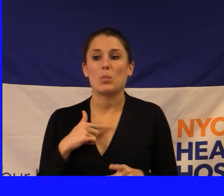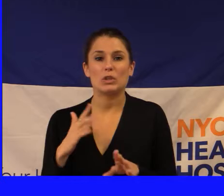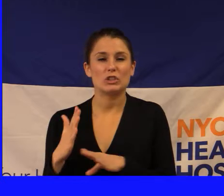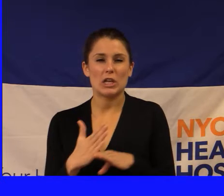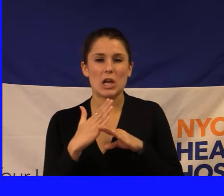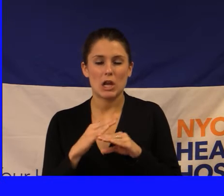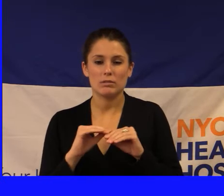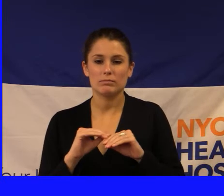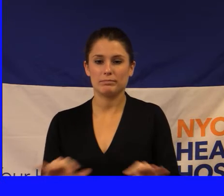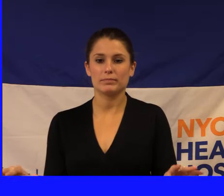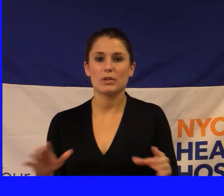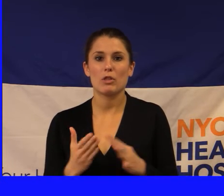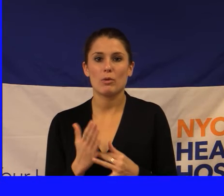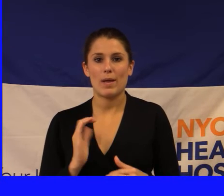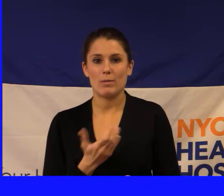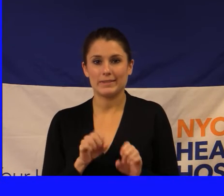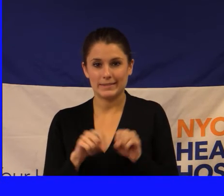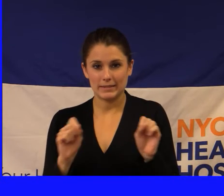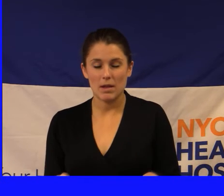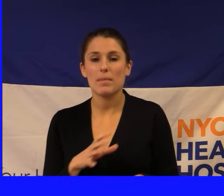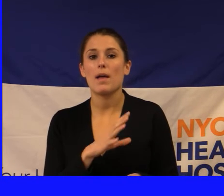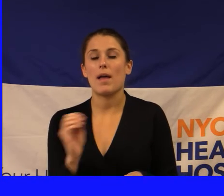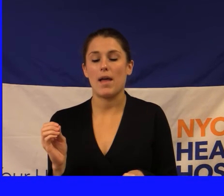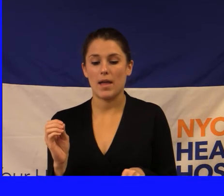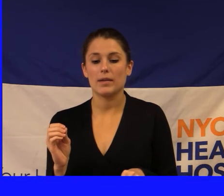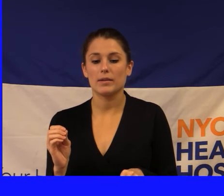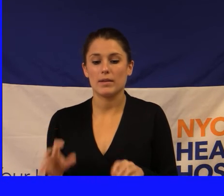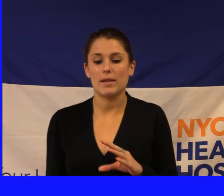and building that into the EMR through